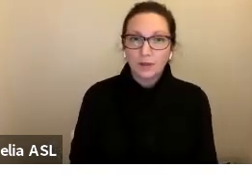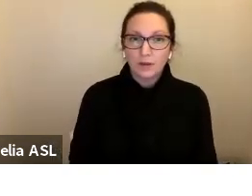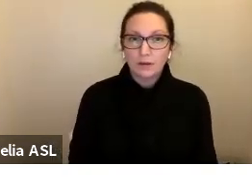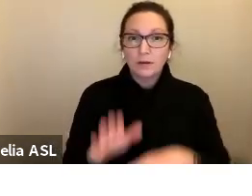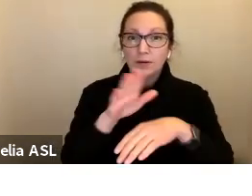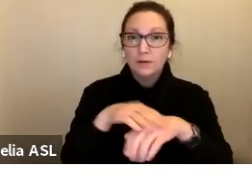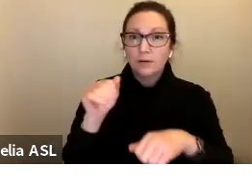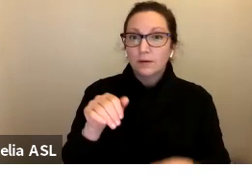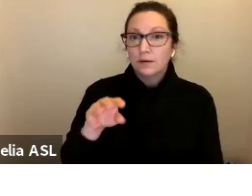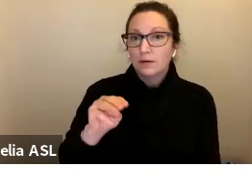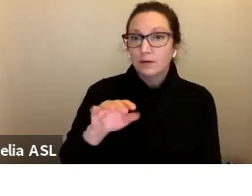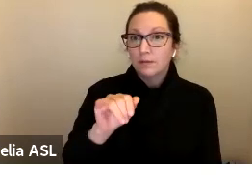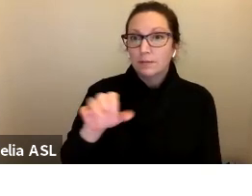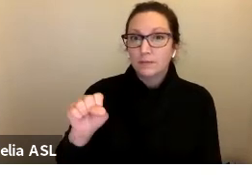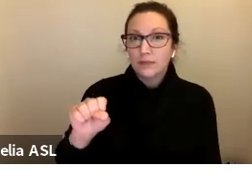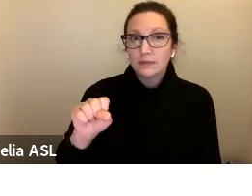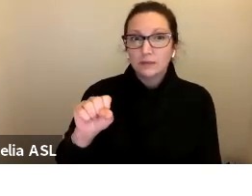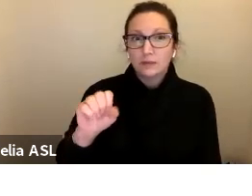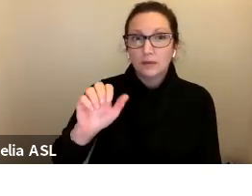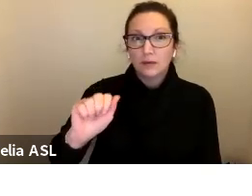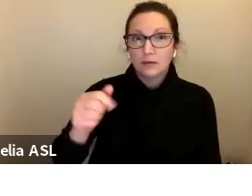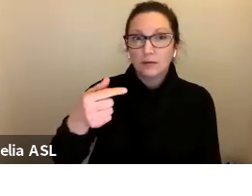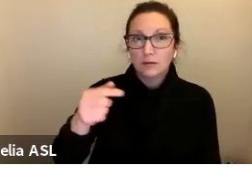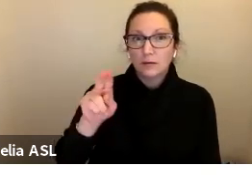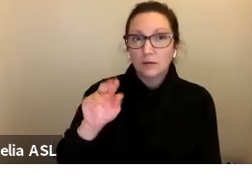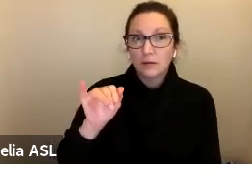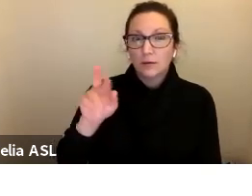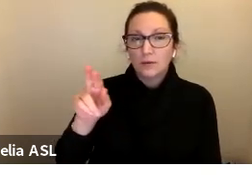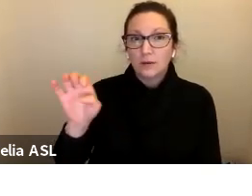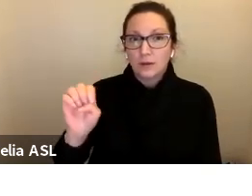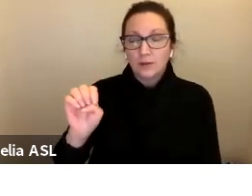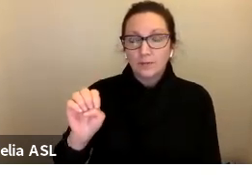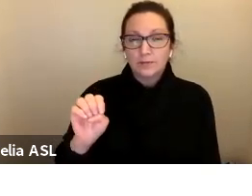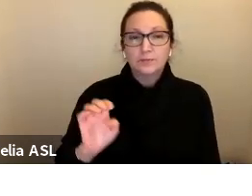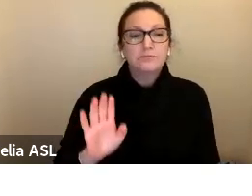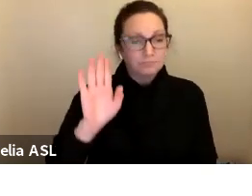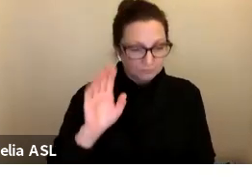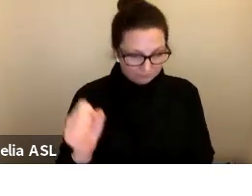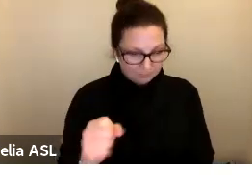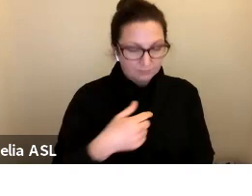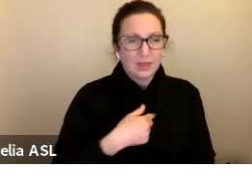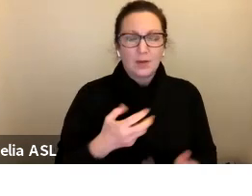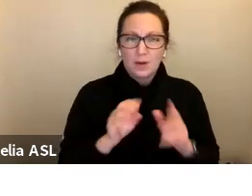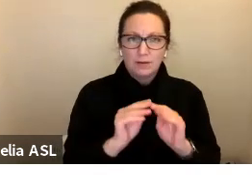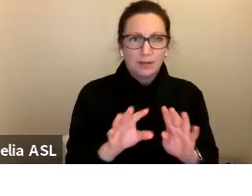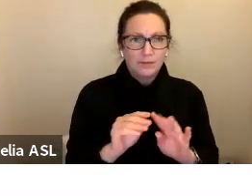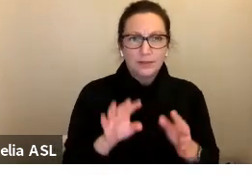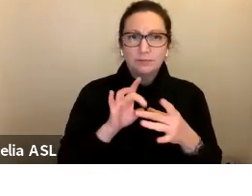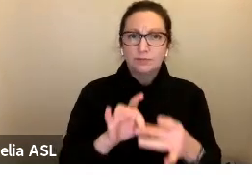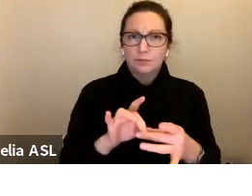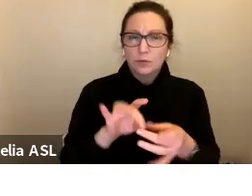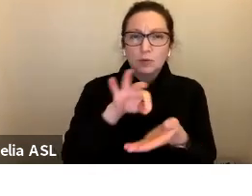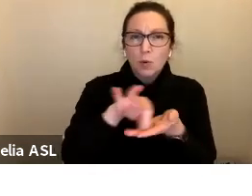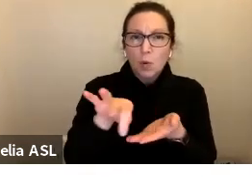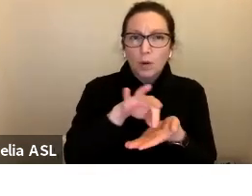Ms. Aguirre? Yes, I would like to have some clarification on the application scores. Are each